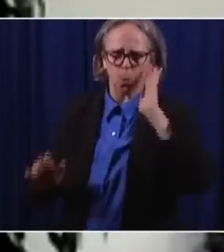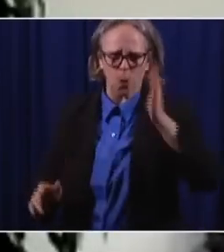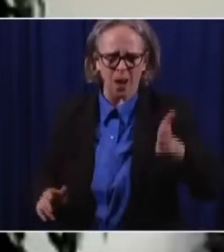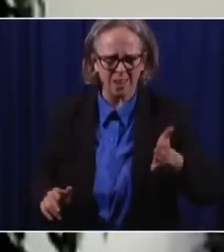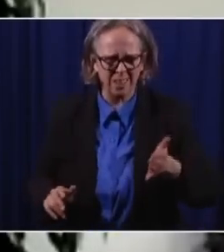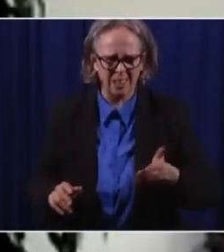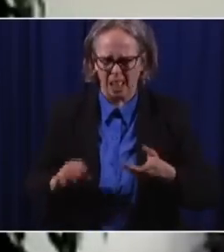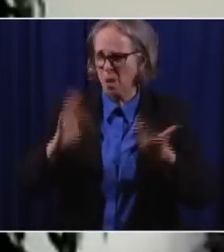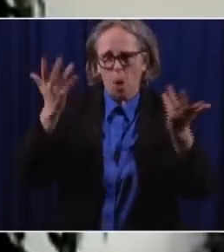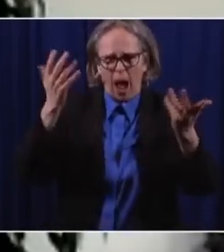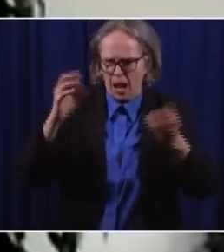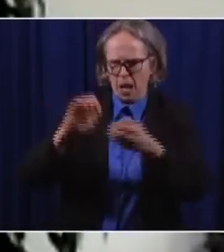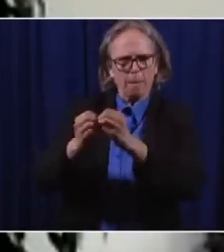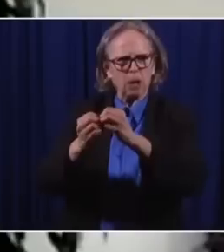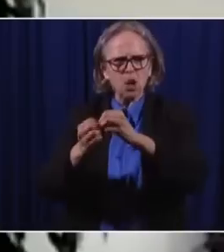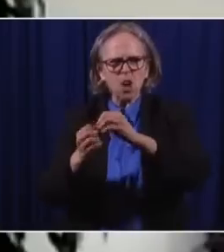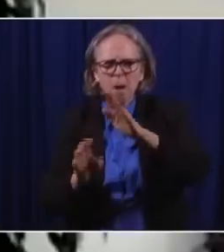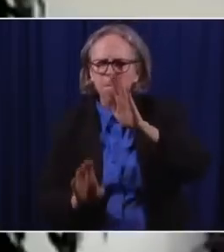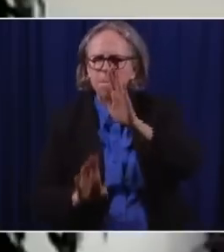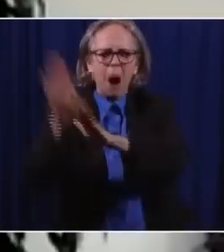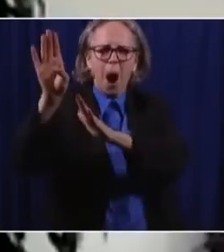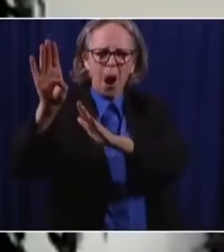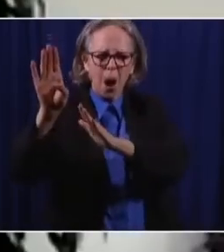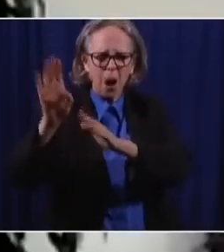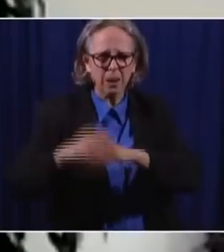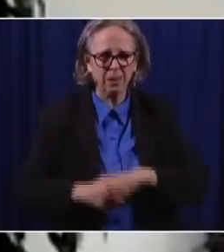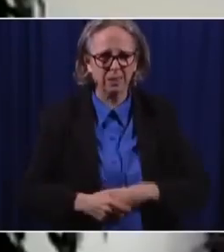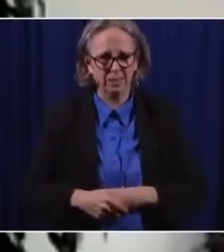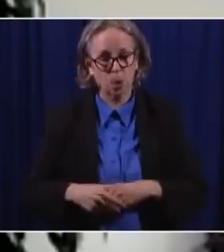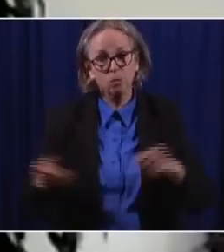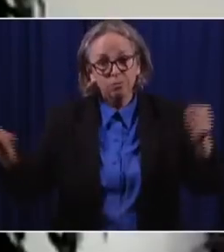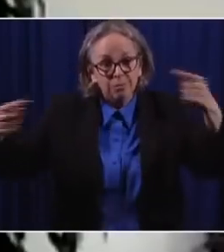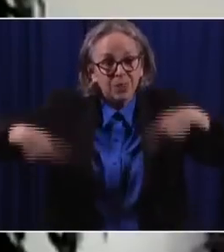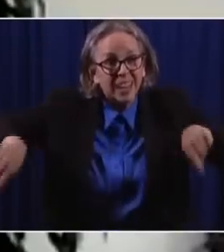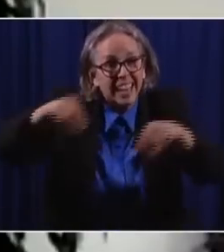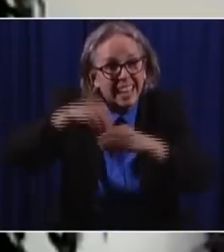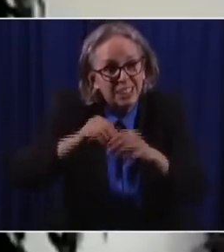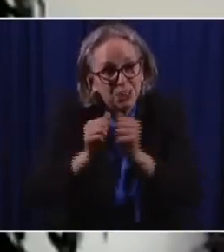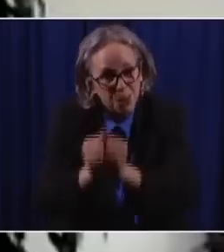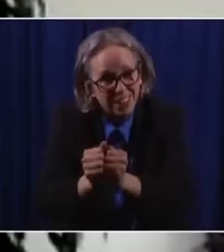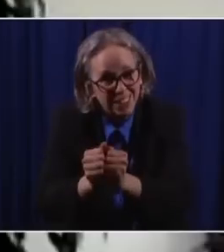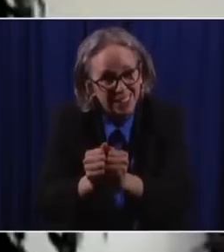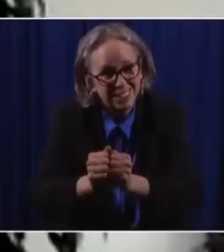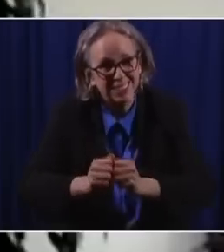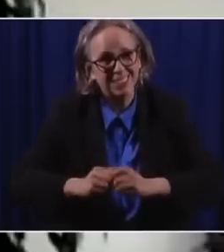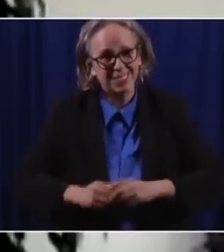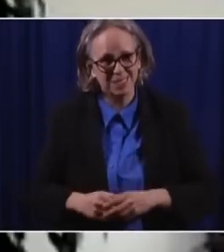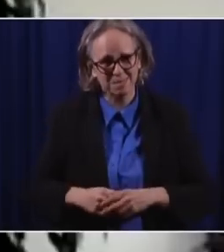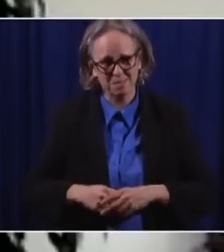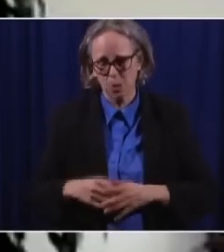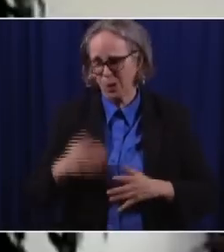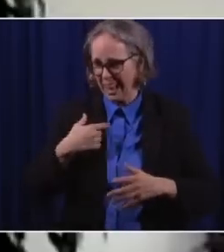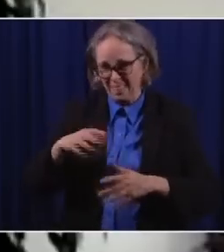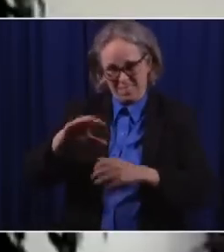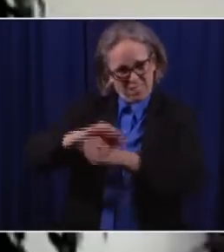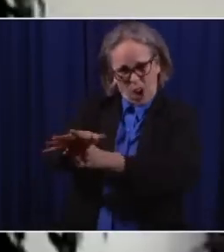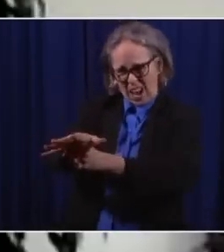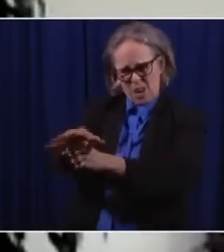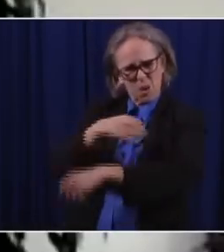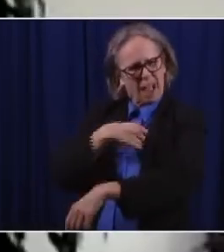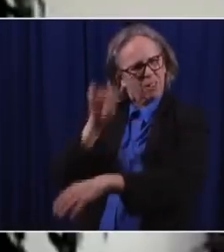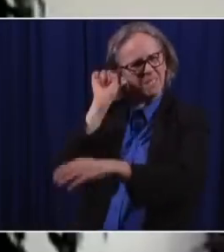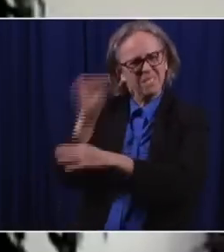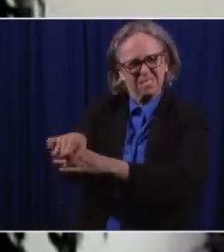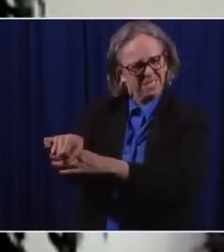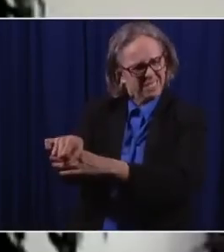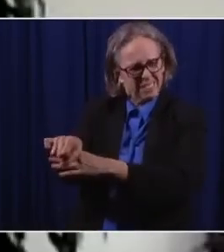we are all in this together, and we will beat this virus by working together. I look forward to